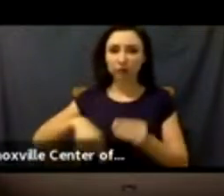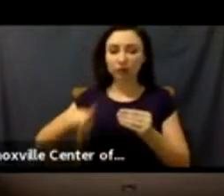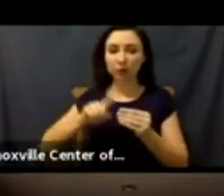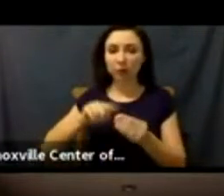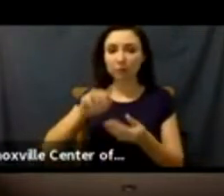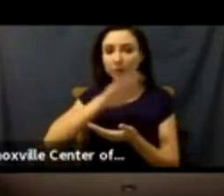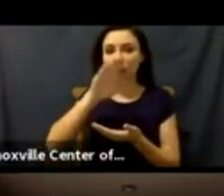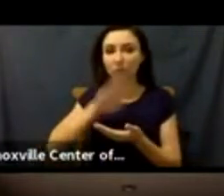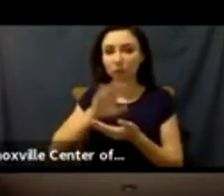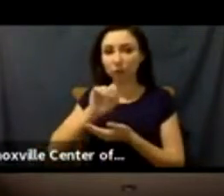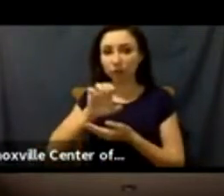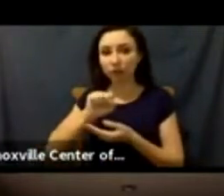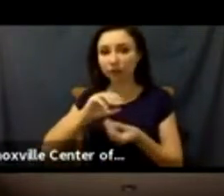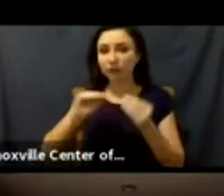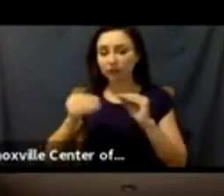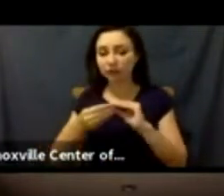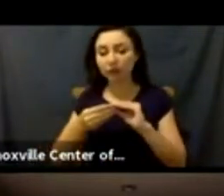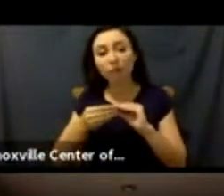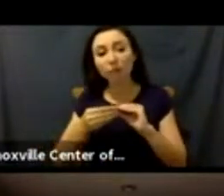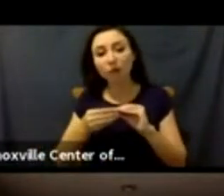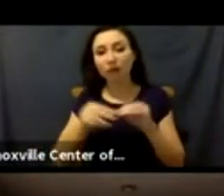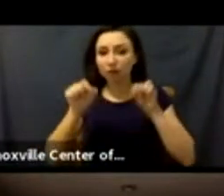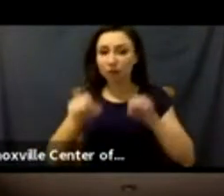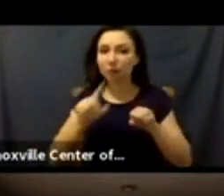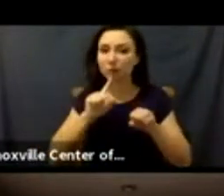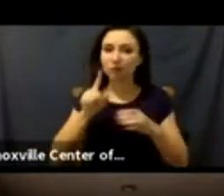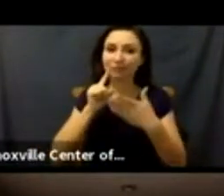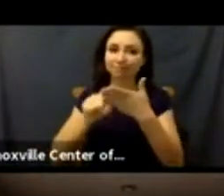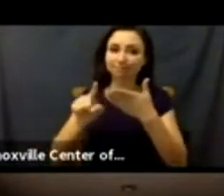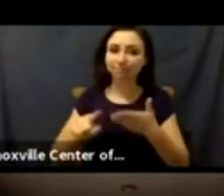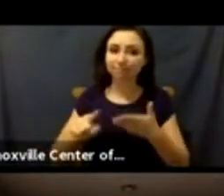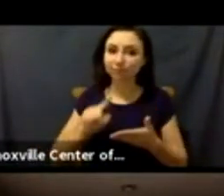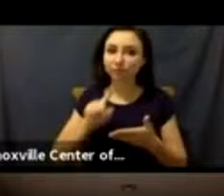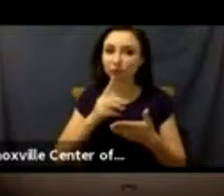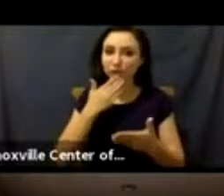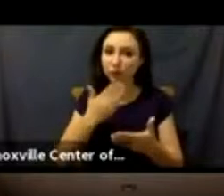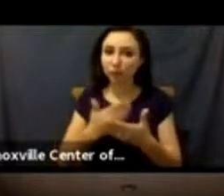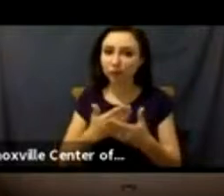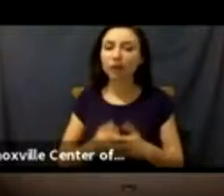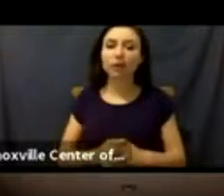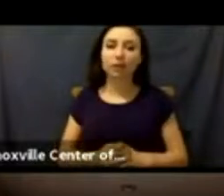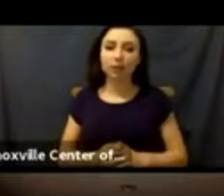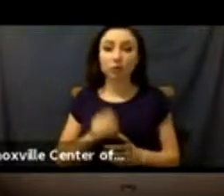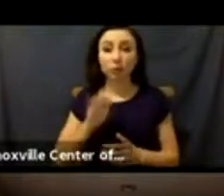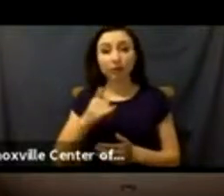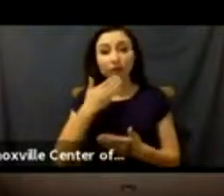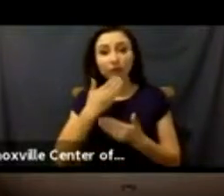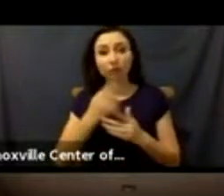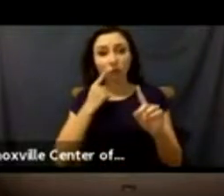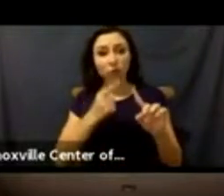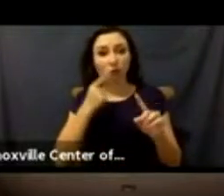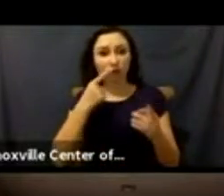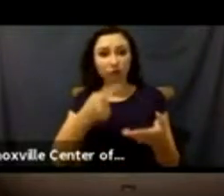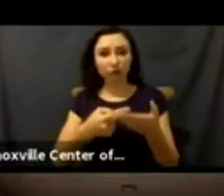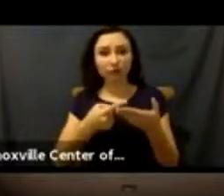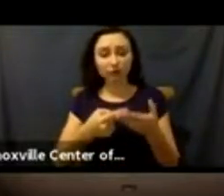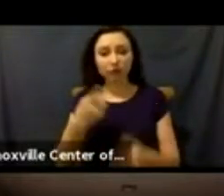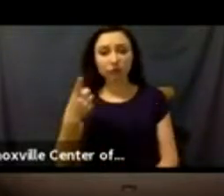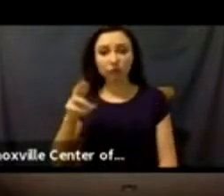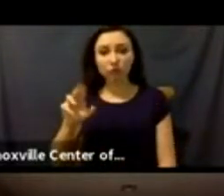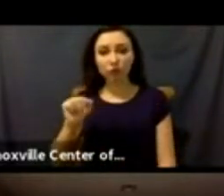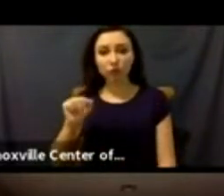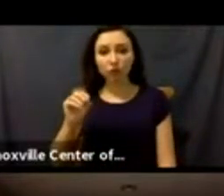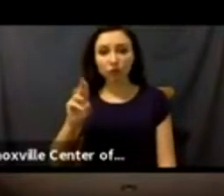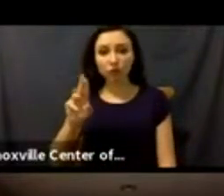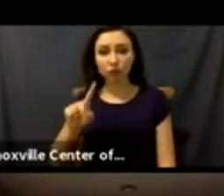and their ability to really track things, well. So that's a good point of discussion, Dr. Souza. What do you think?